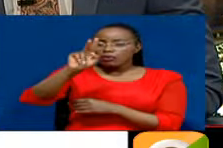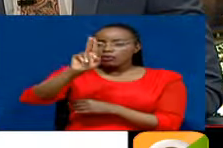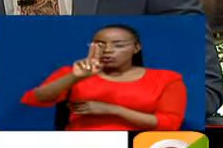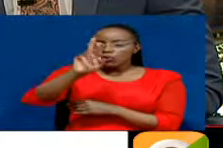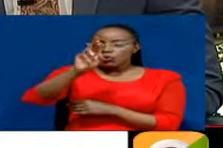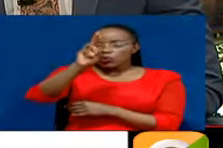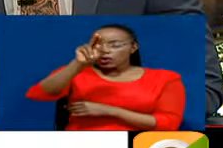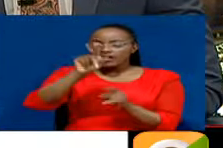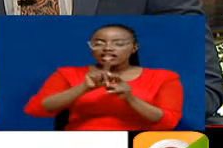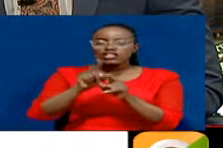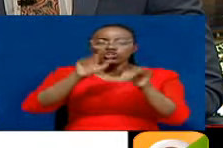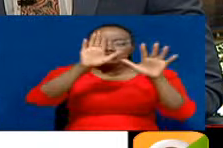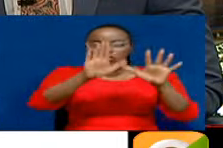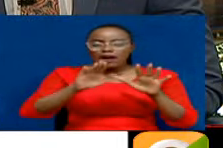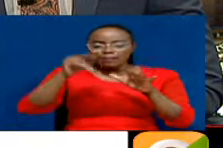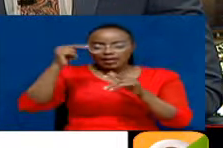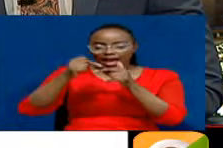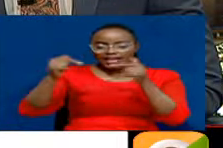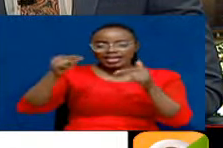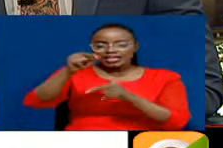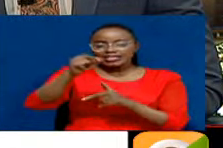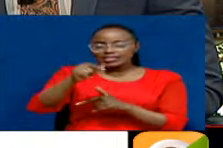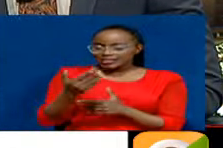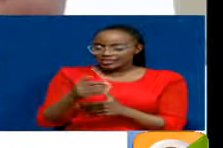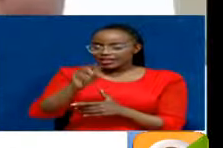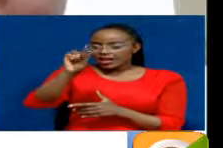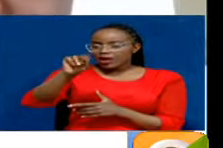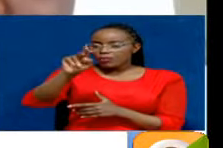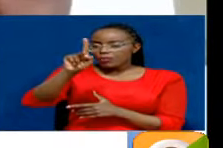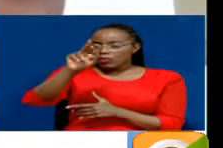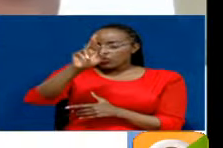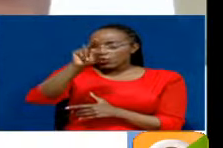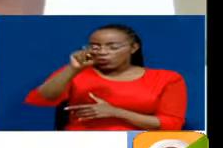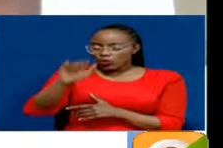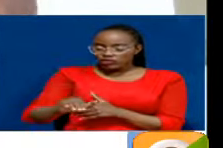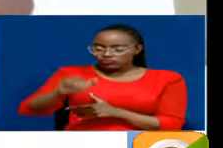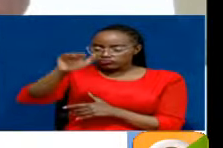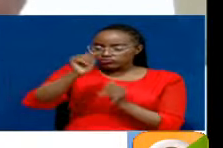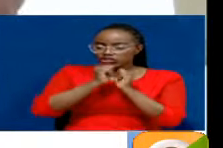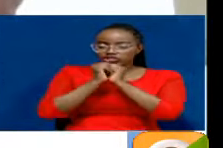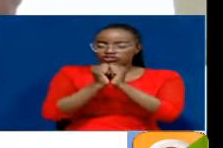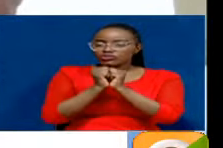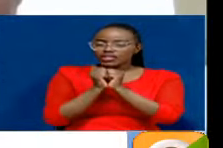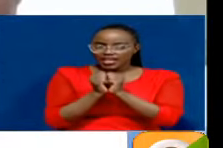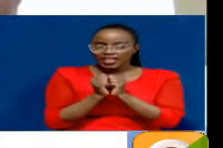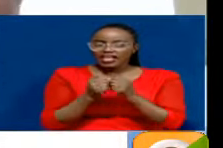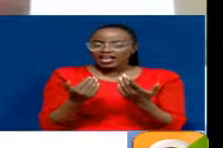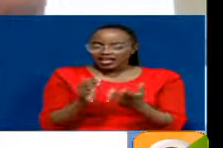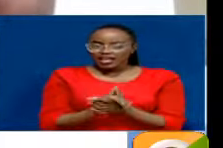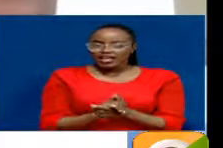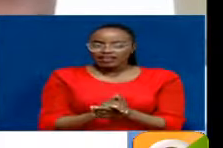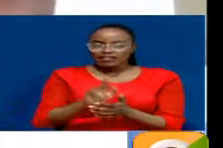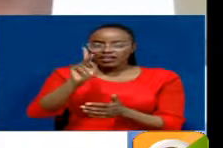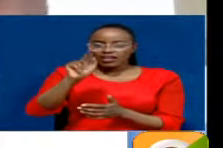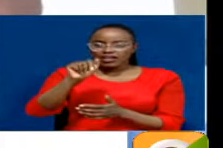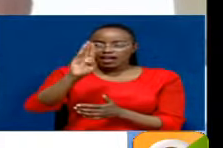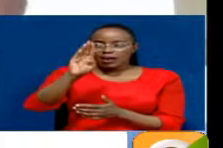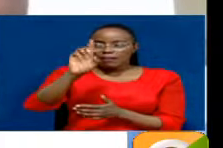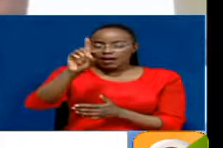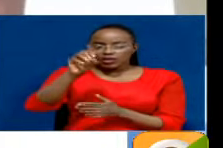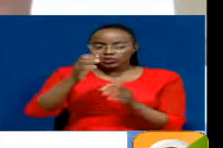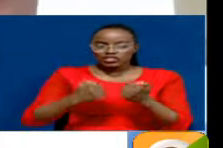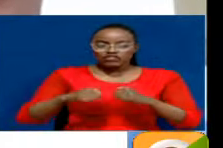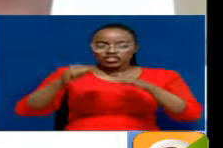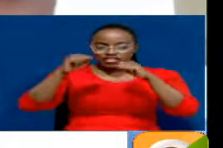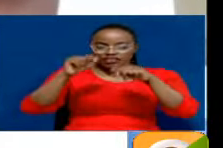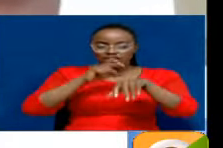him. You know, a very painful thing. You know, we grew up together. You know, Kabando Akabando was the